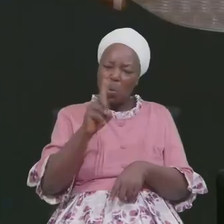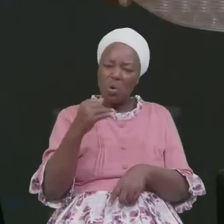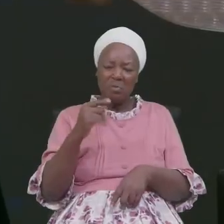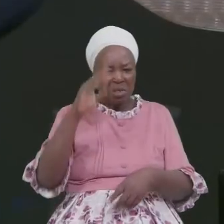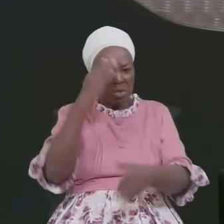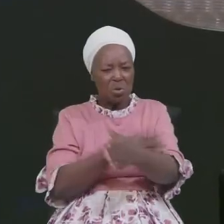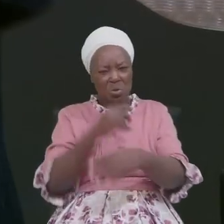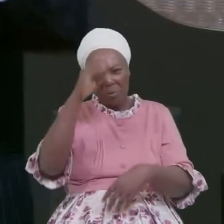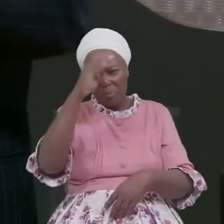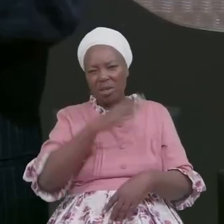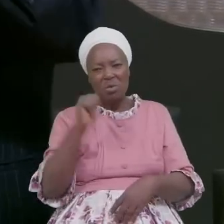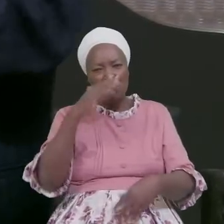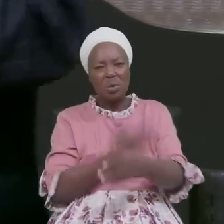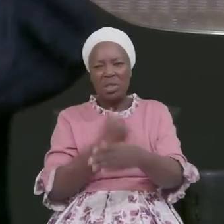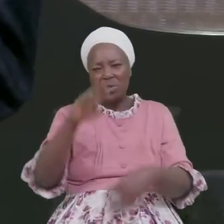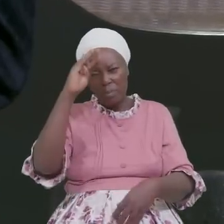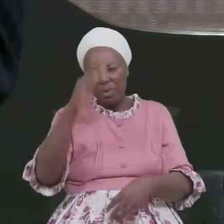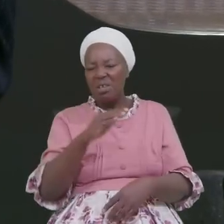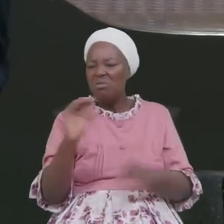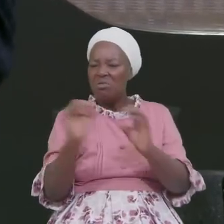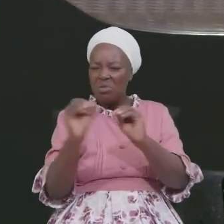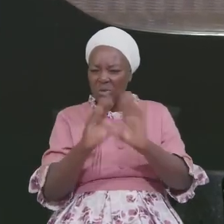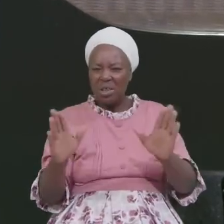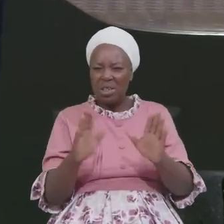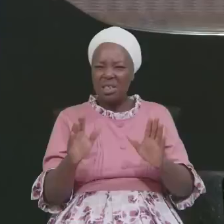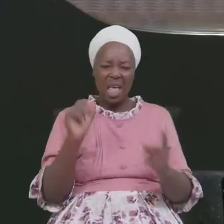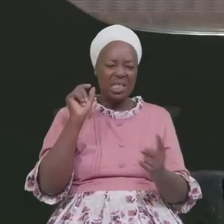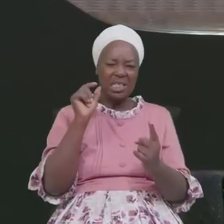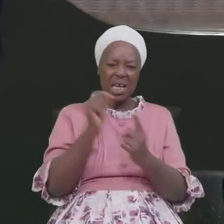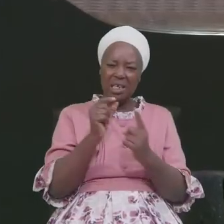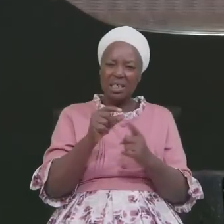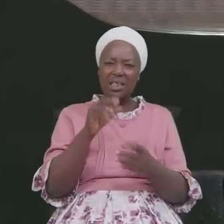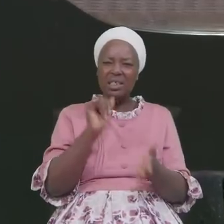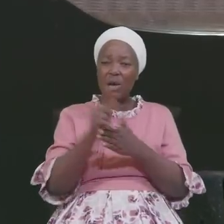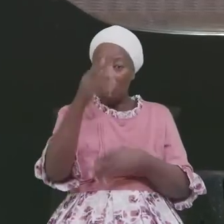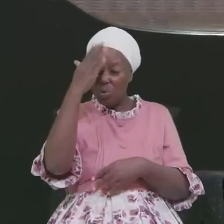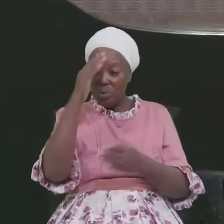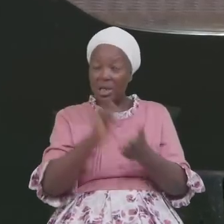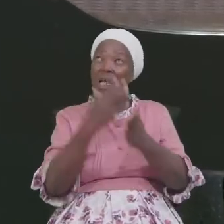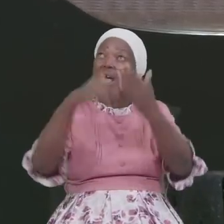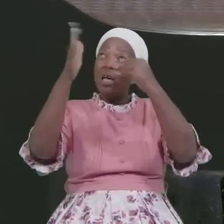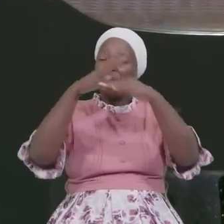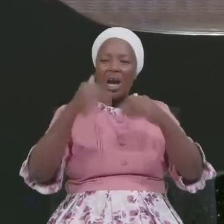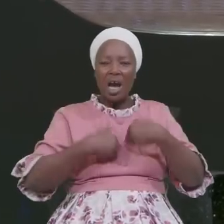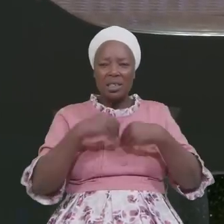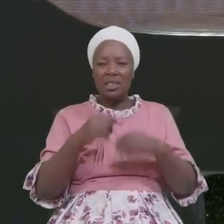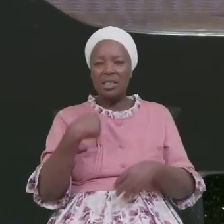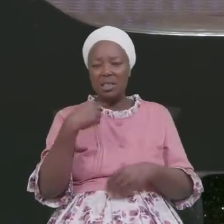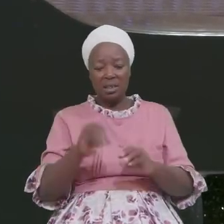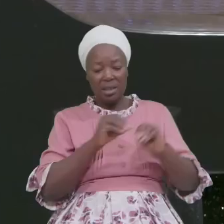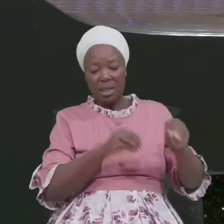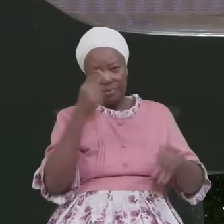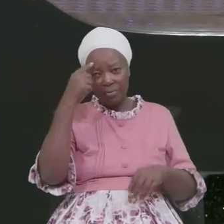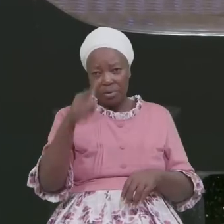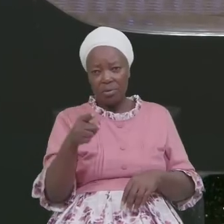men. Nothing in particular that you know that heaven has sent for you.